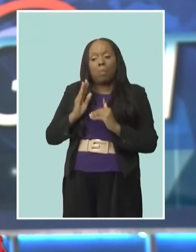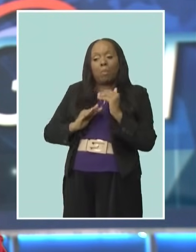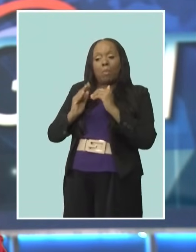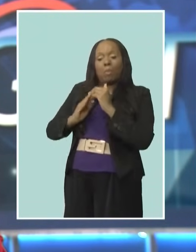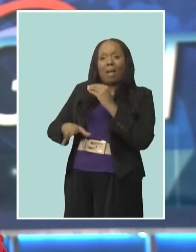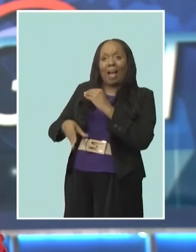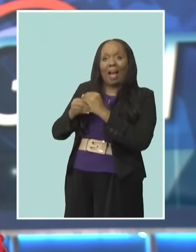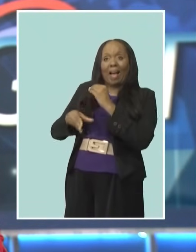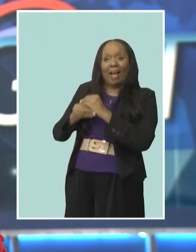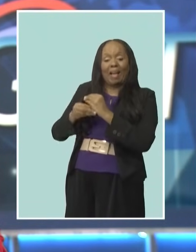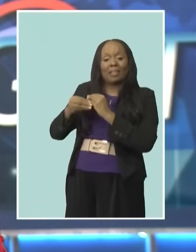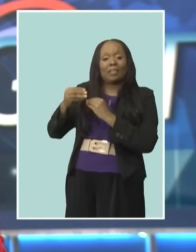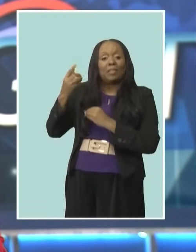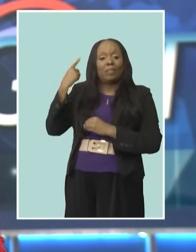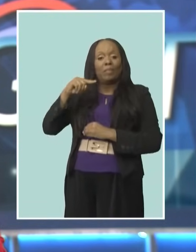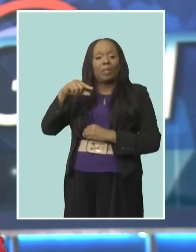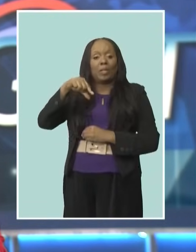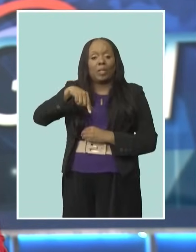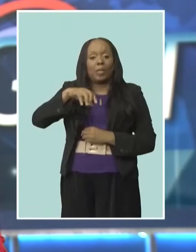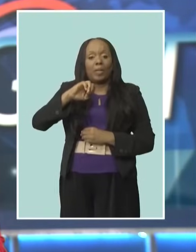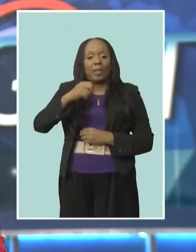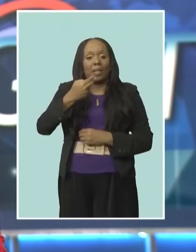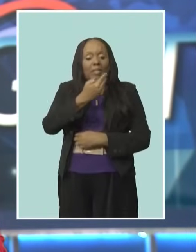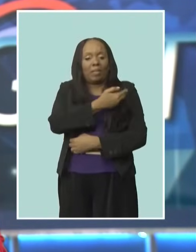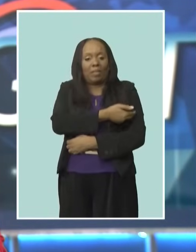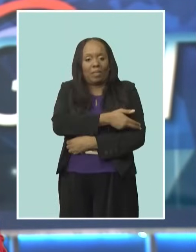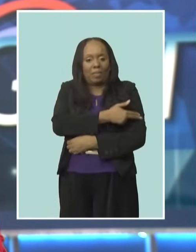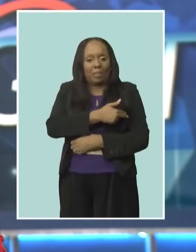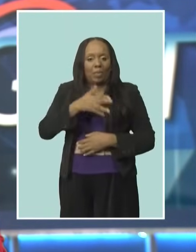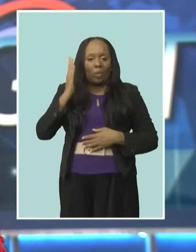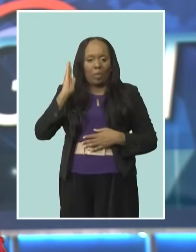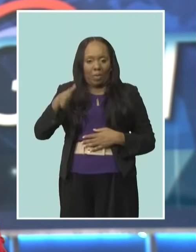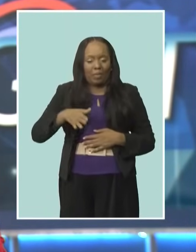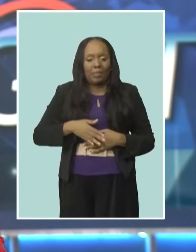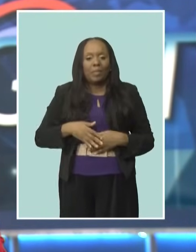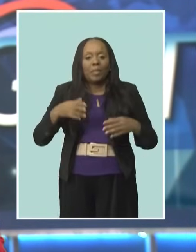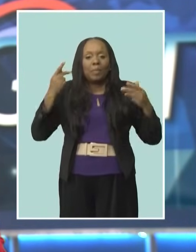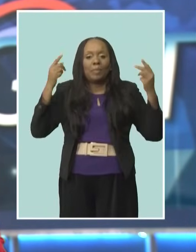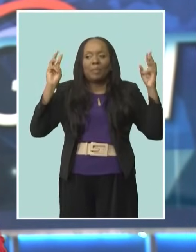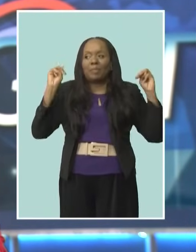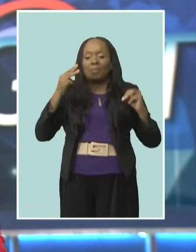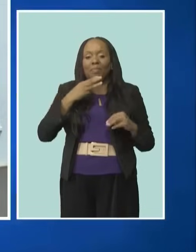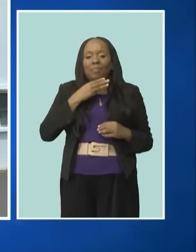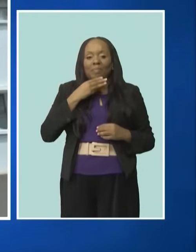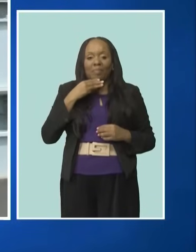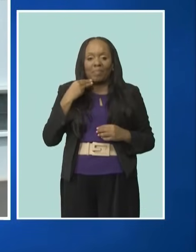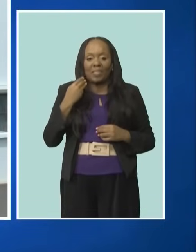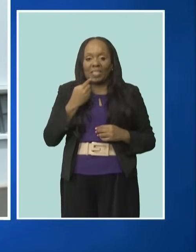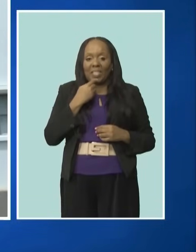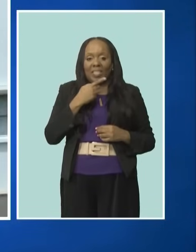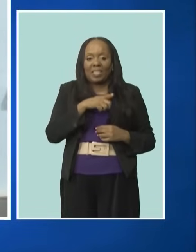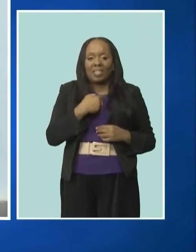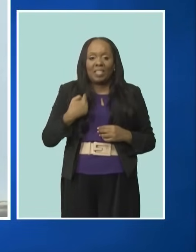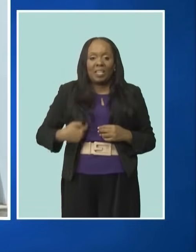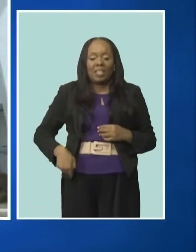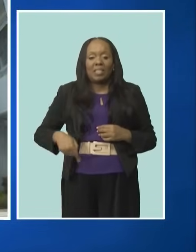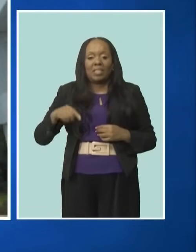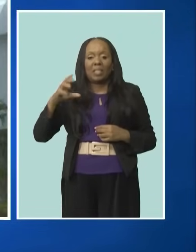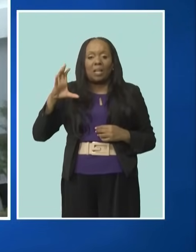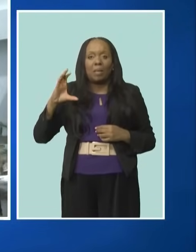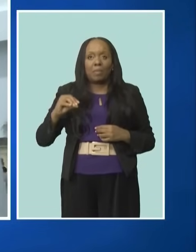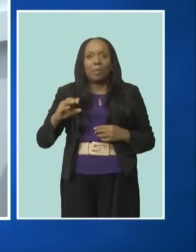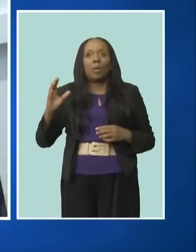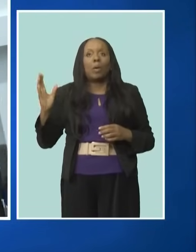Elizabeth Hospital is on the way. This is coming from Prime Minister Mia Amor-Motley. She says a Chinese company has won